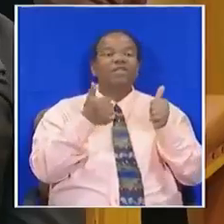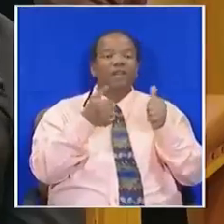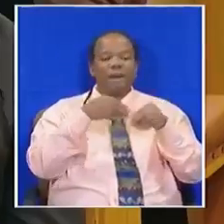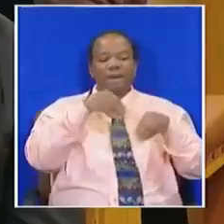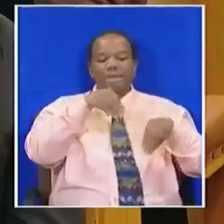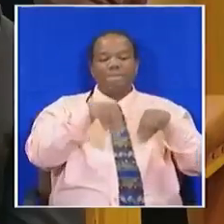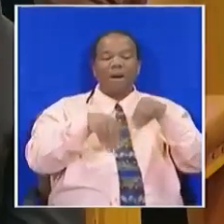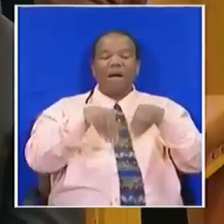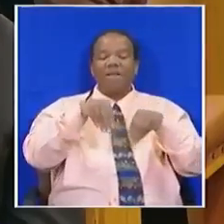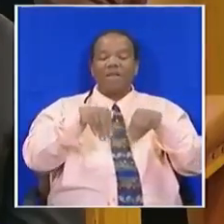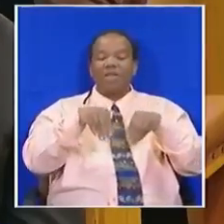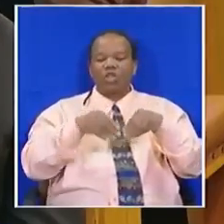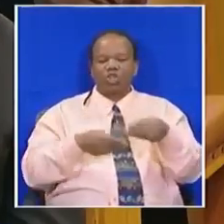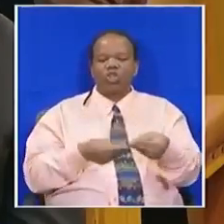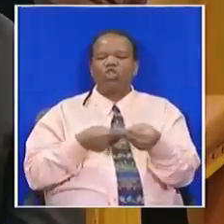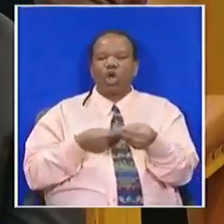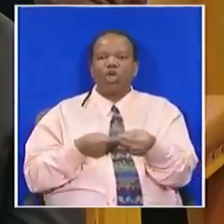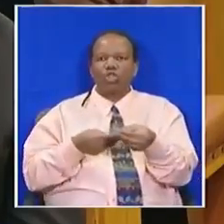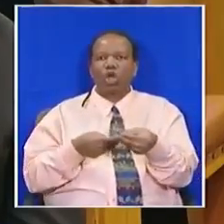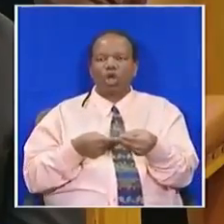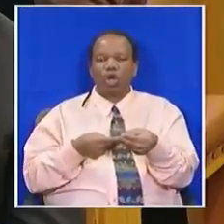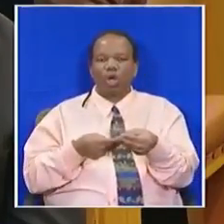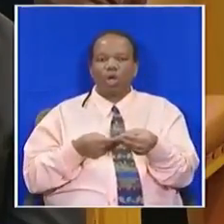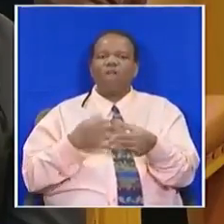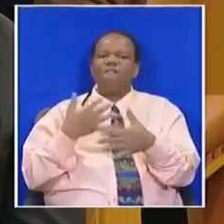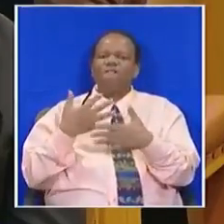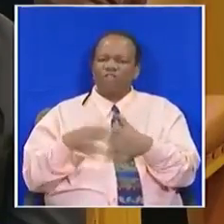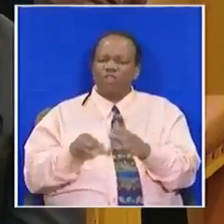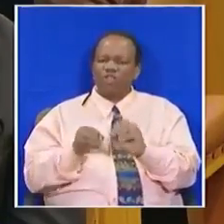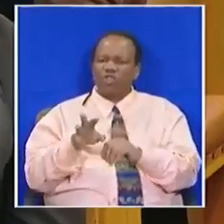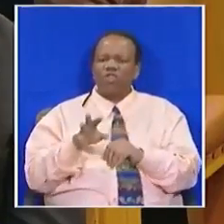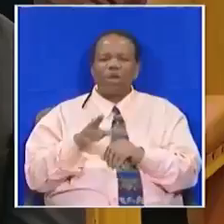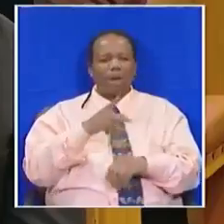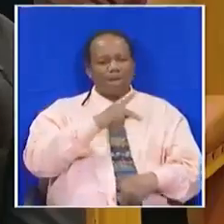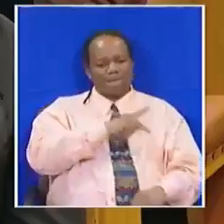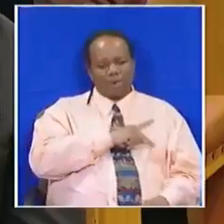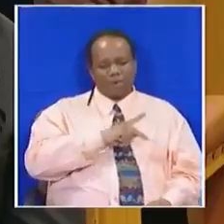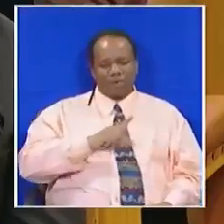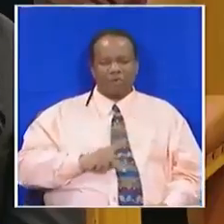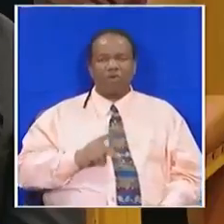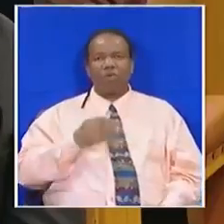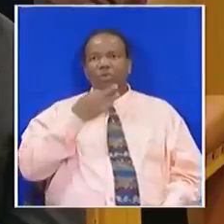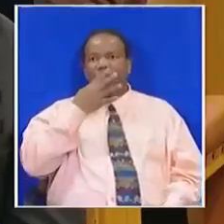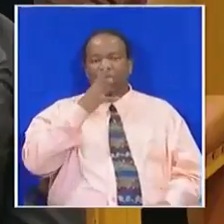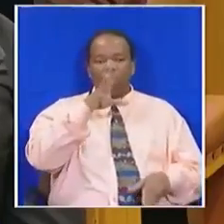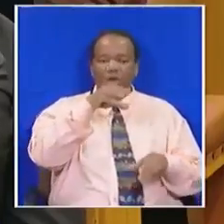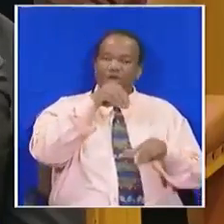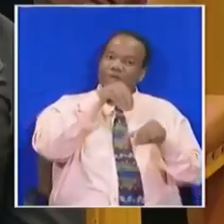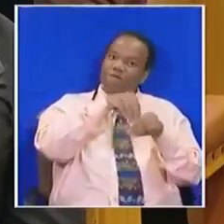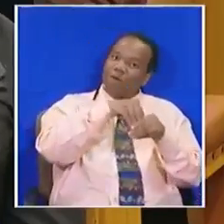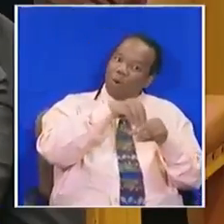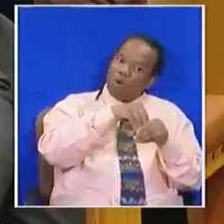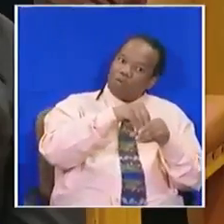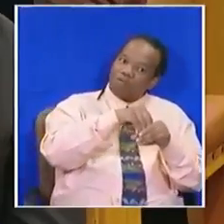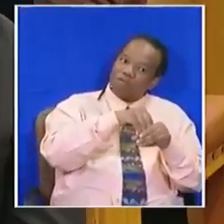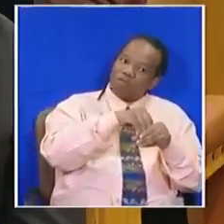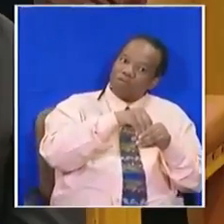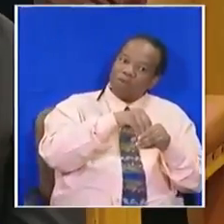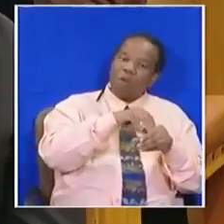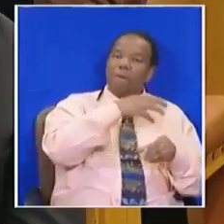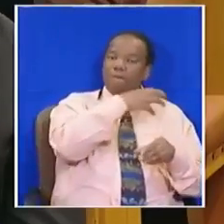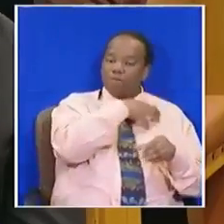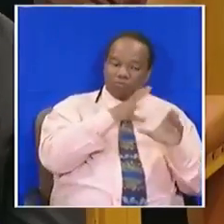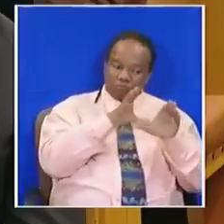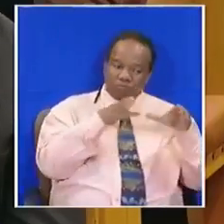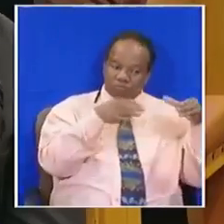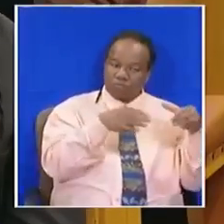mining charter that was launched recently, which the president confirmed that you were part of the cabinet that agreed to it. Now I want to